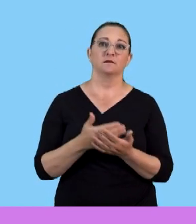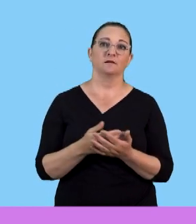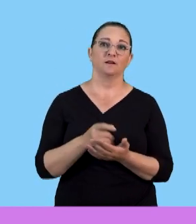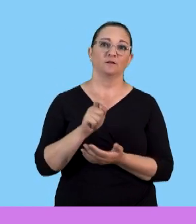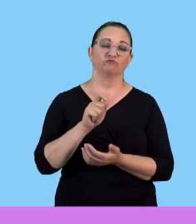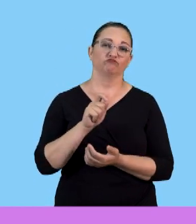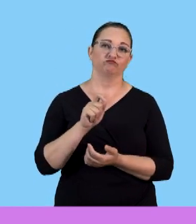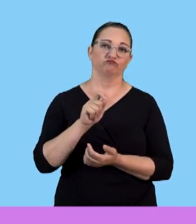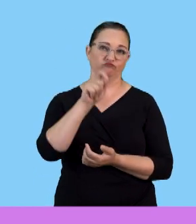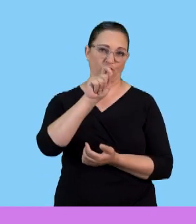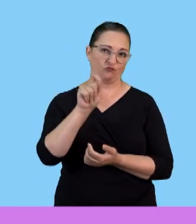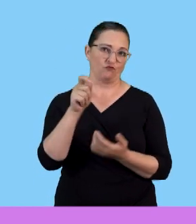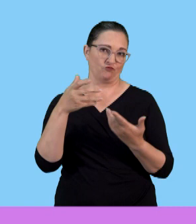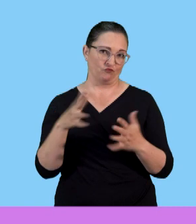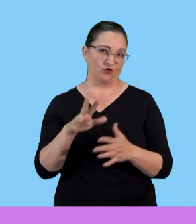we write there